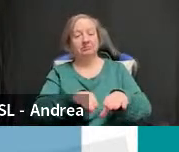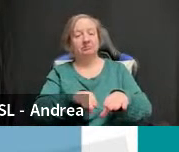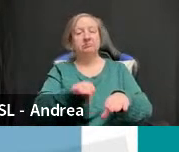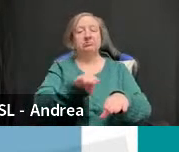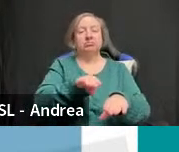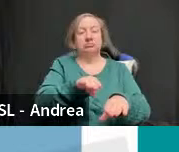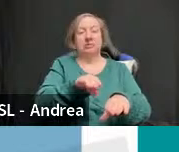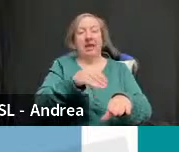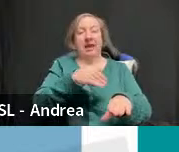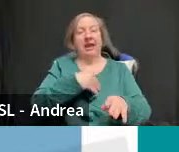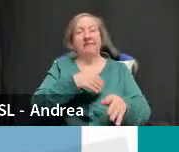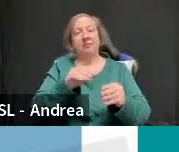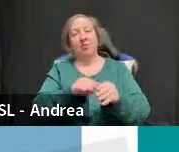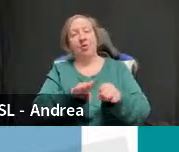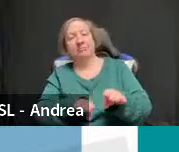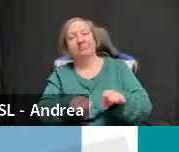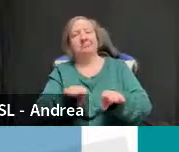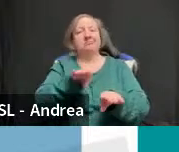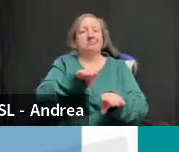separation. And